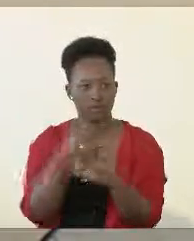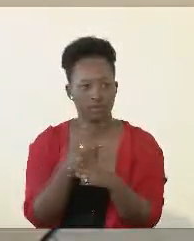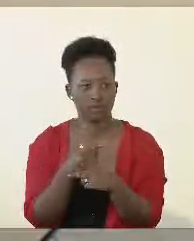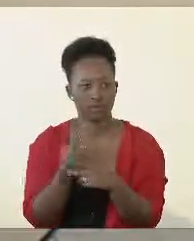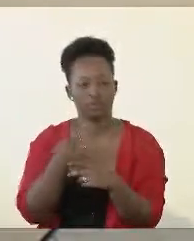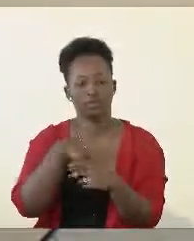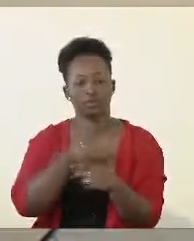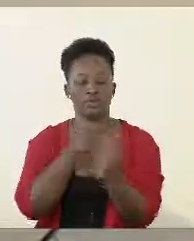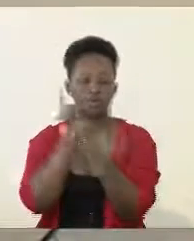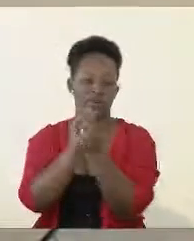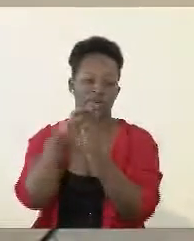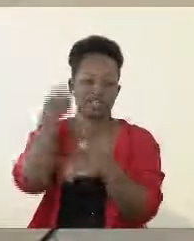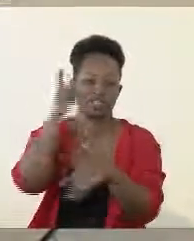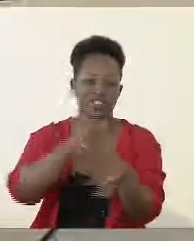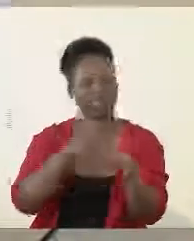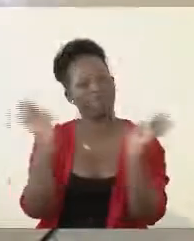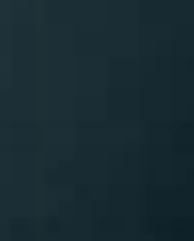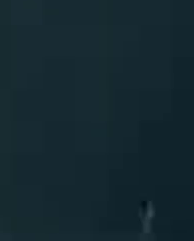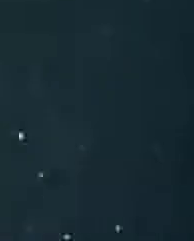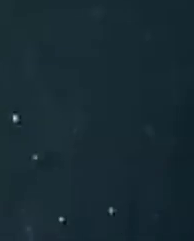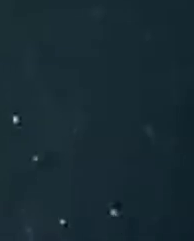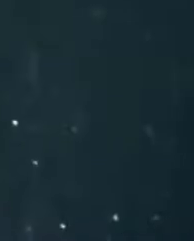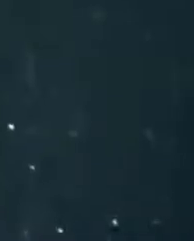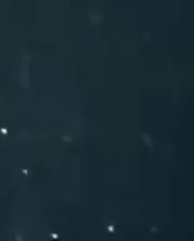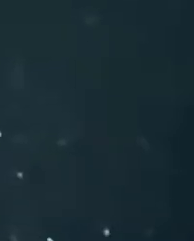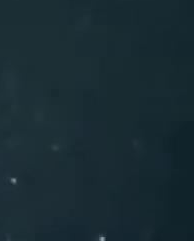the business.